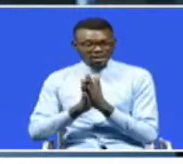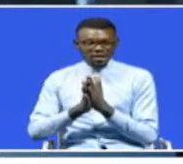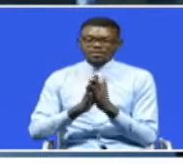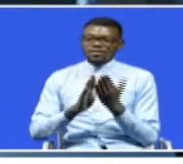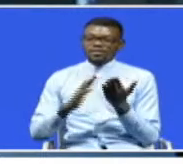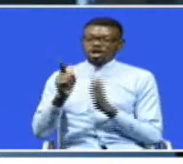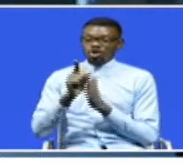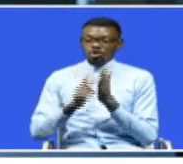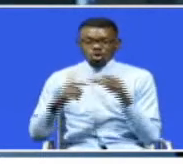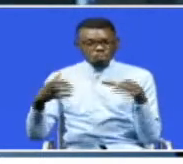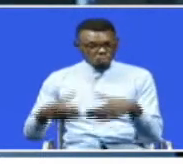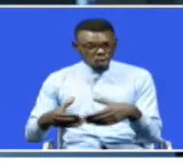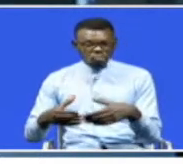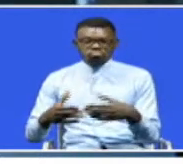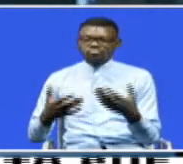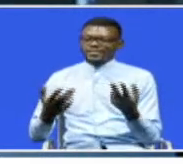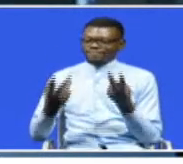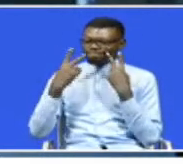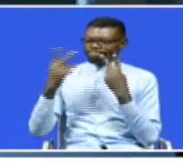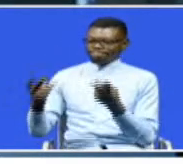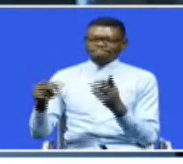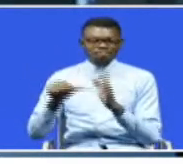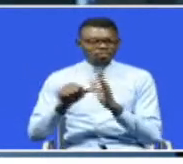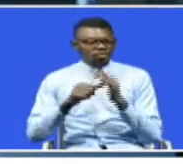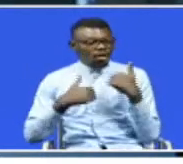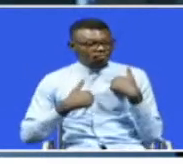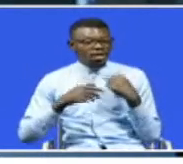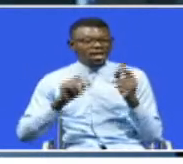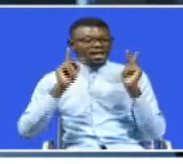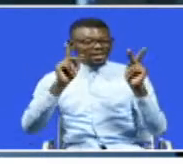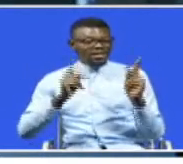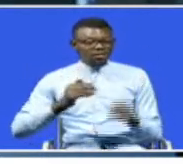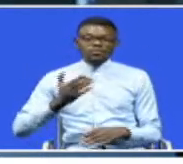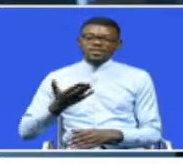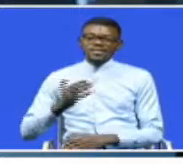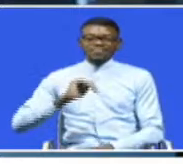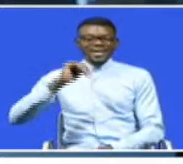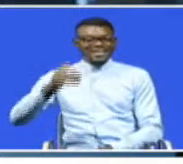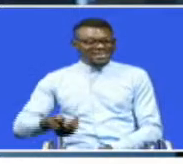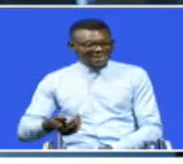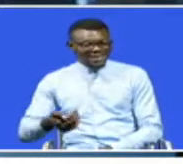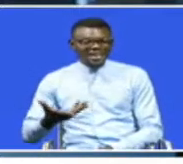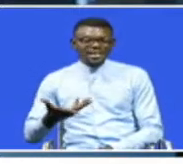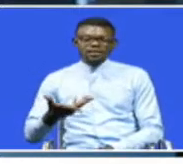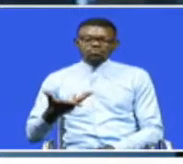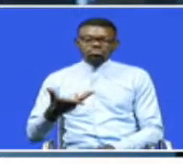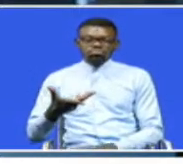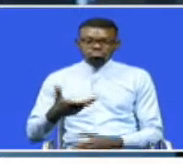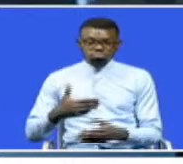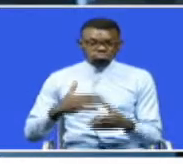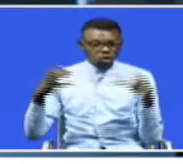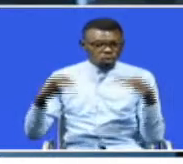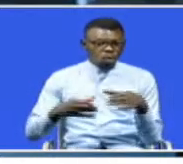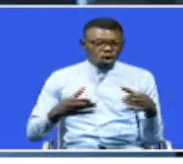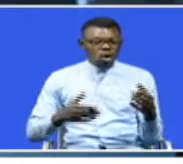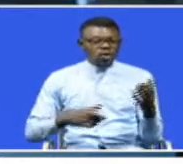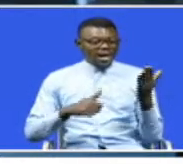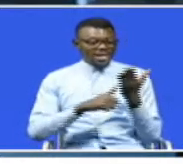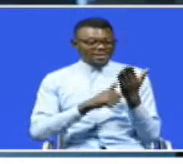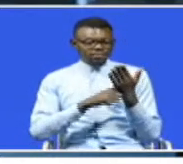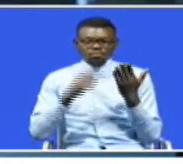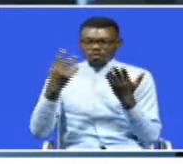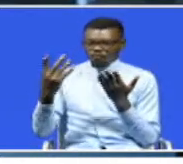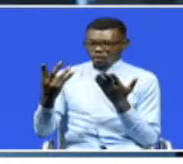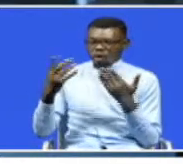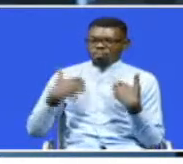magolas issue the consumer city management today have rather gave a list of four officers who it says have since been